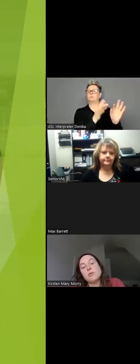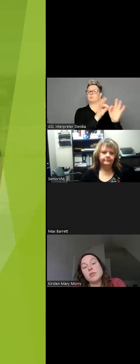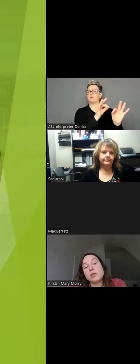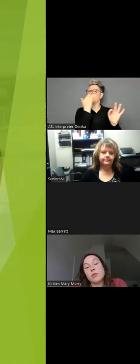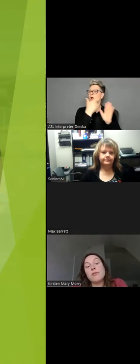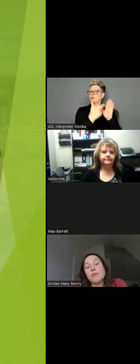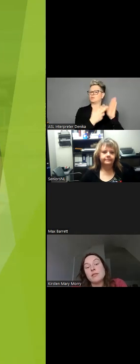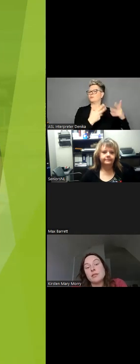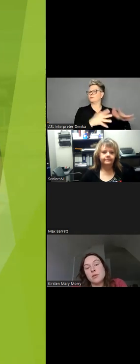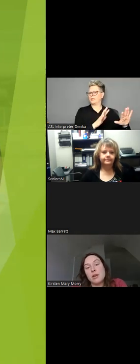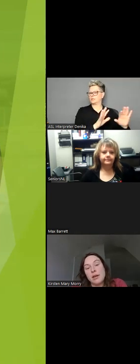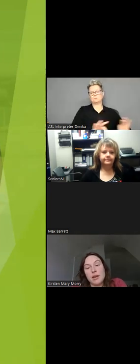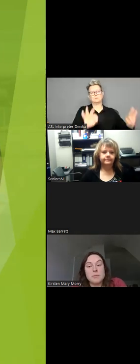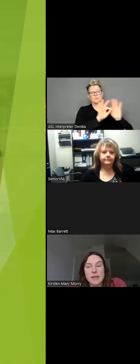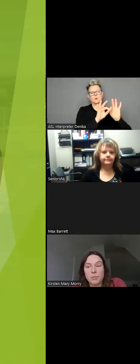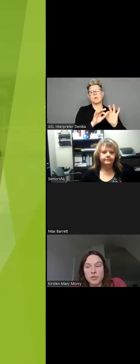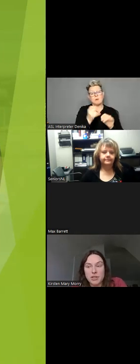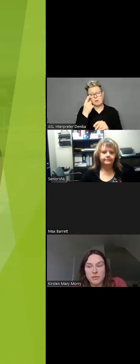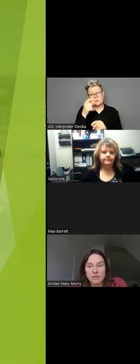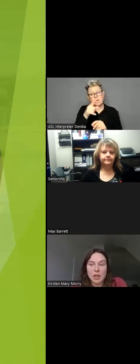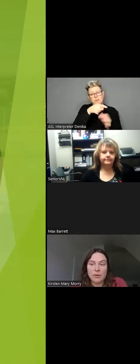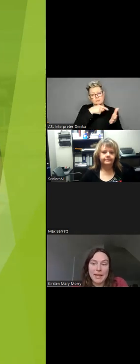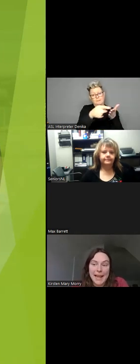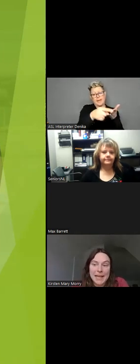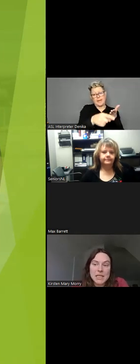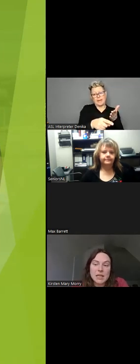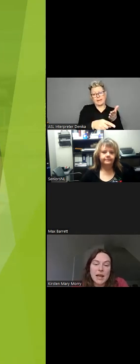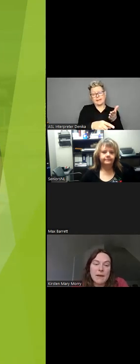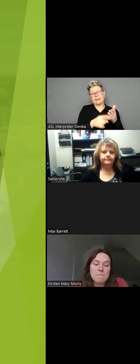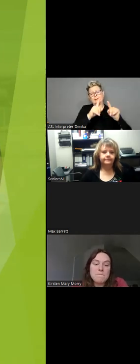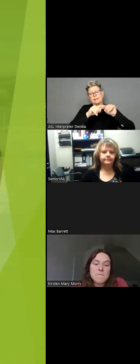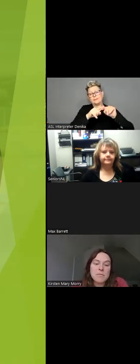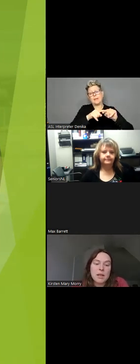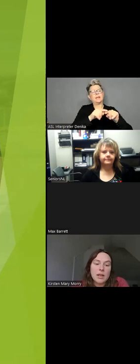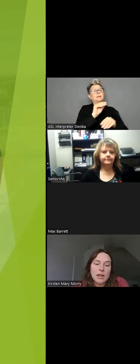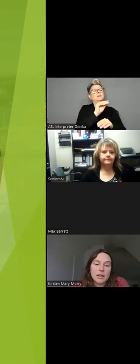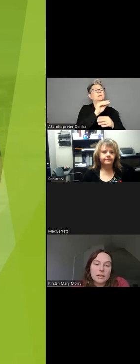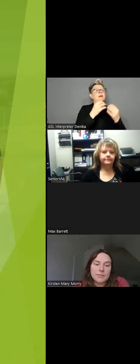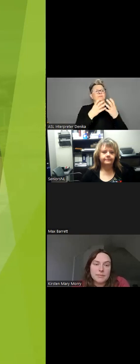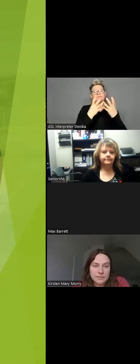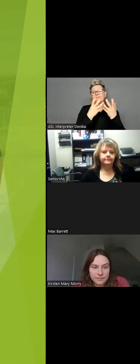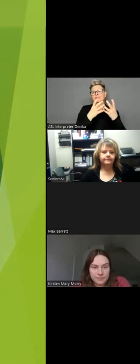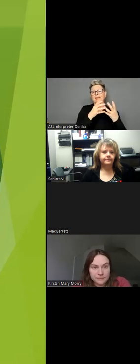You do need to, there are fees associated with it. It's based on a percentage of the value of the land.